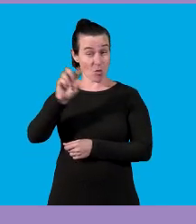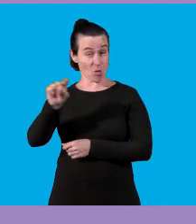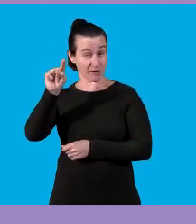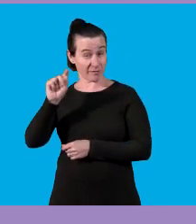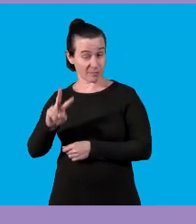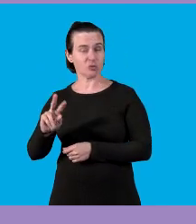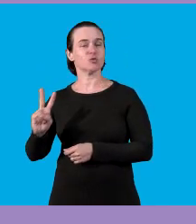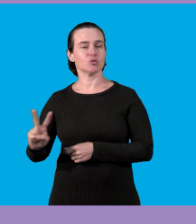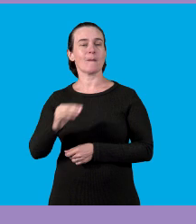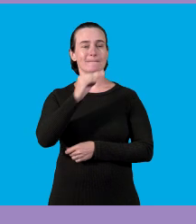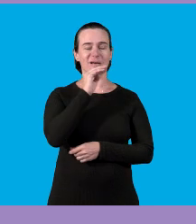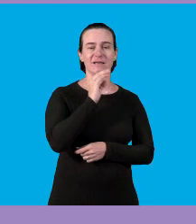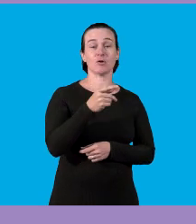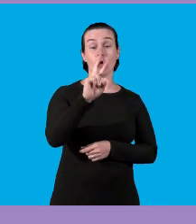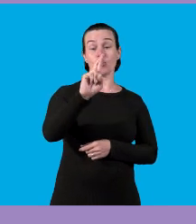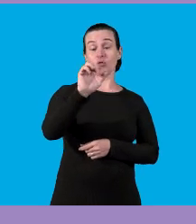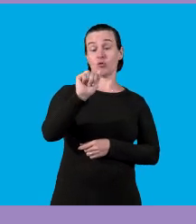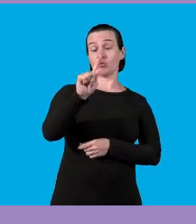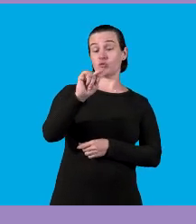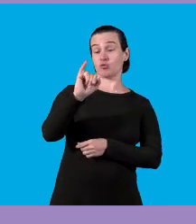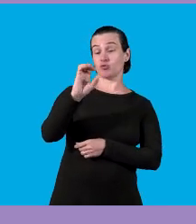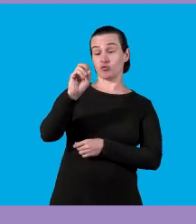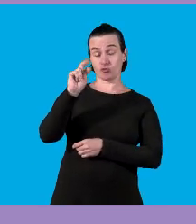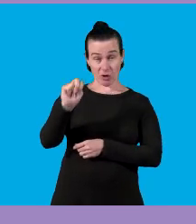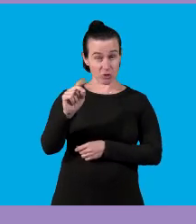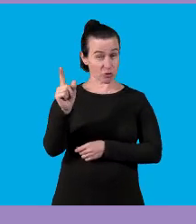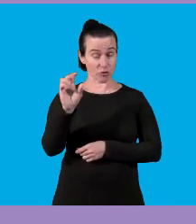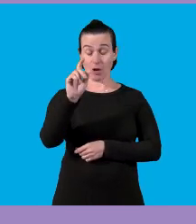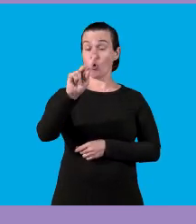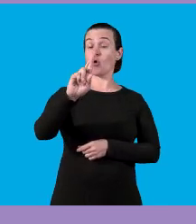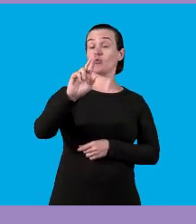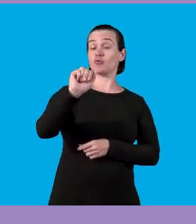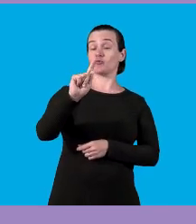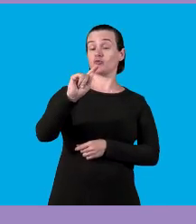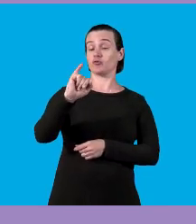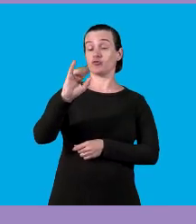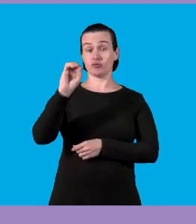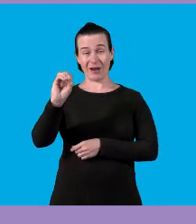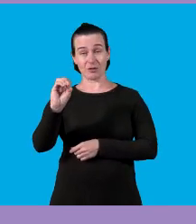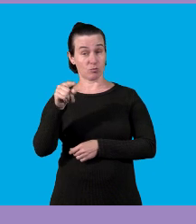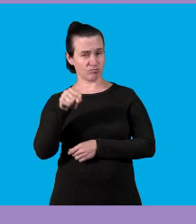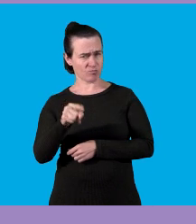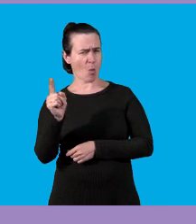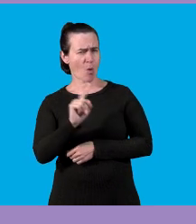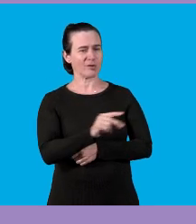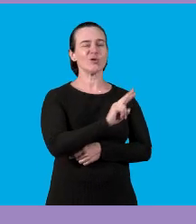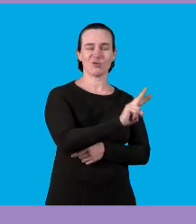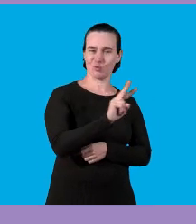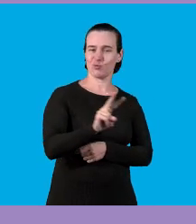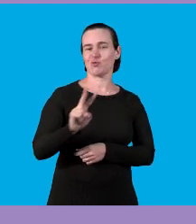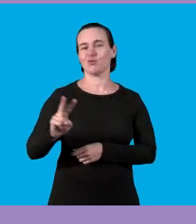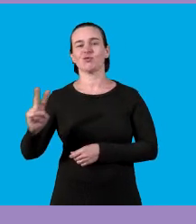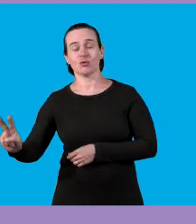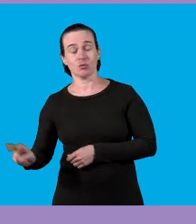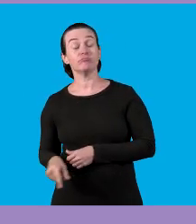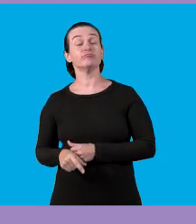by 2. So the ratio there would be 2 for the first one, 2 for the next one, 2 for